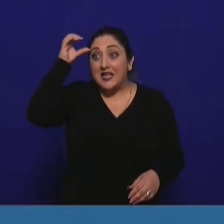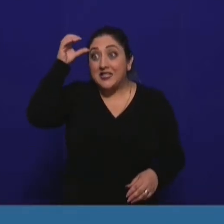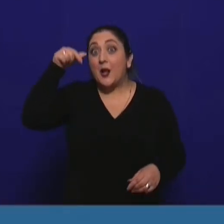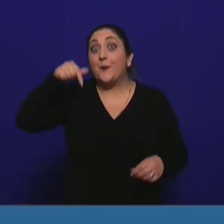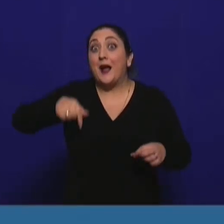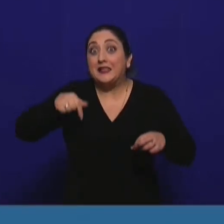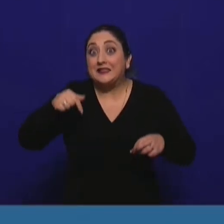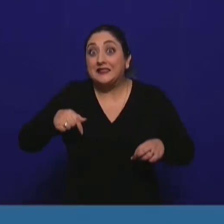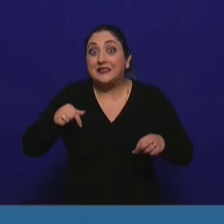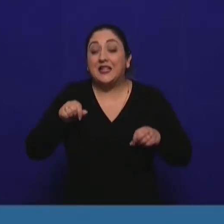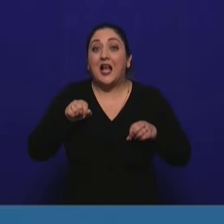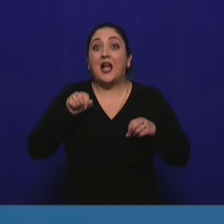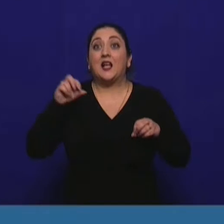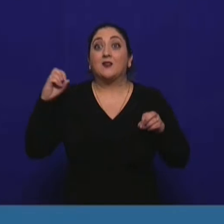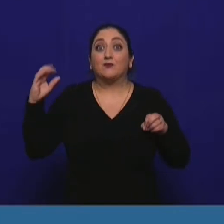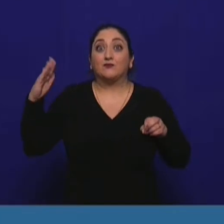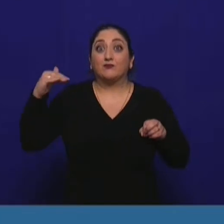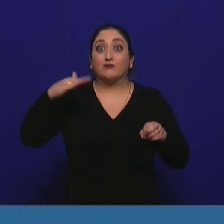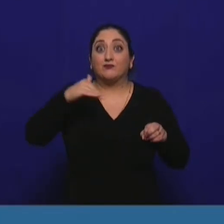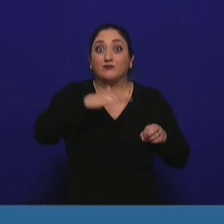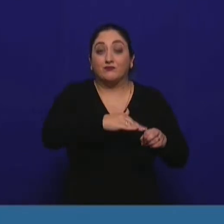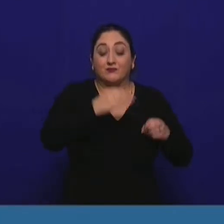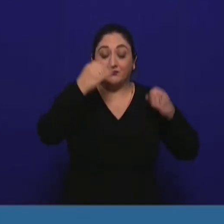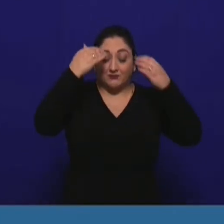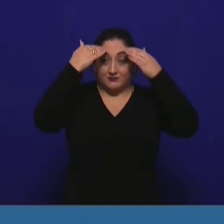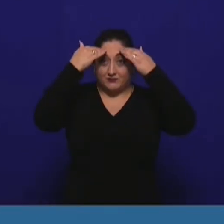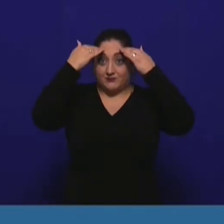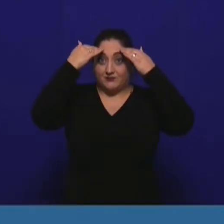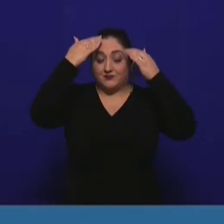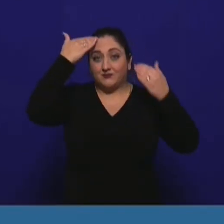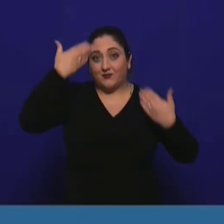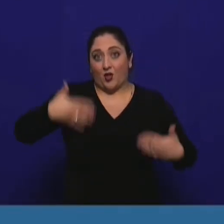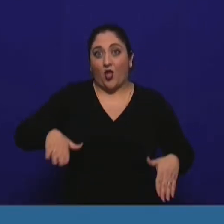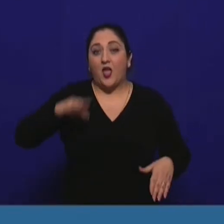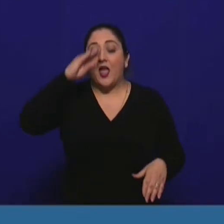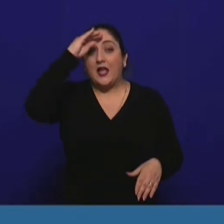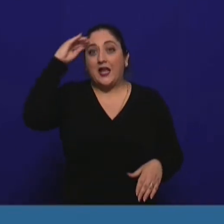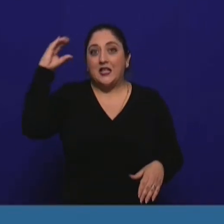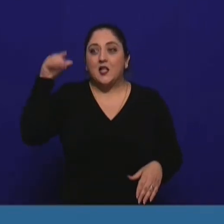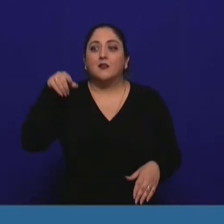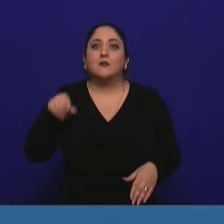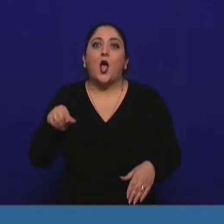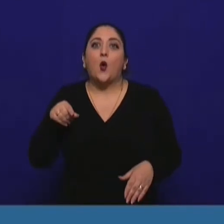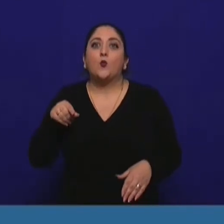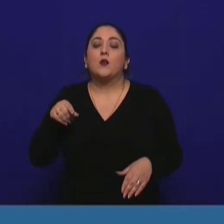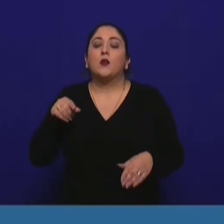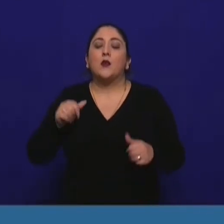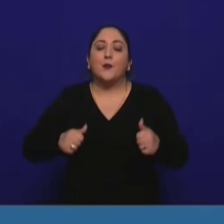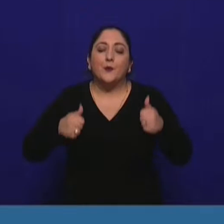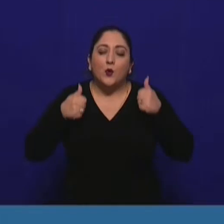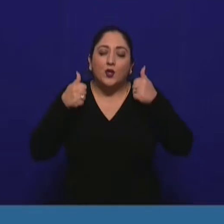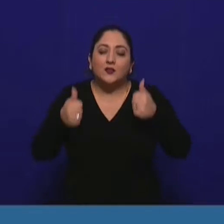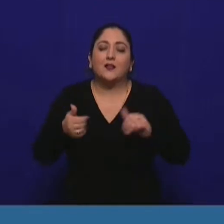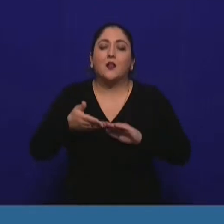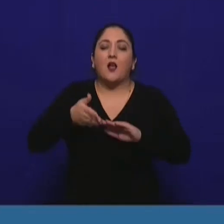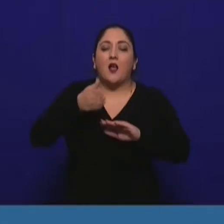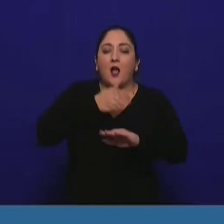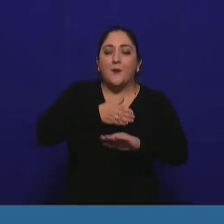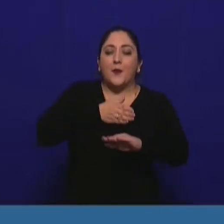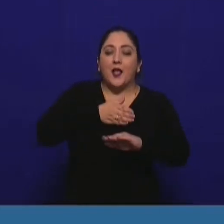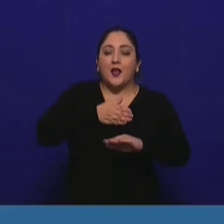fuq il-chemotherapy, fakkarkom li dawn in-nies konna bdejna mill-bidunet ukoll li kif qabel ma jibdew il-chemotherapy